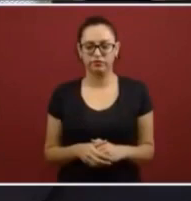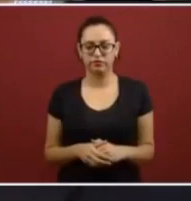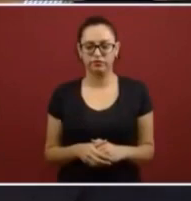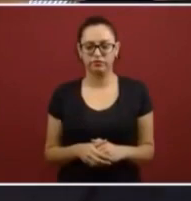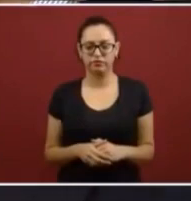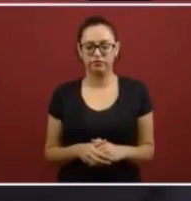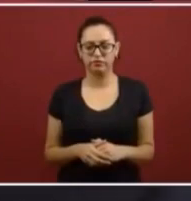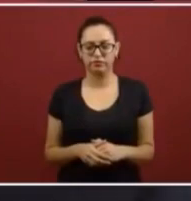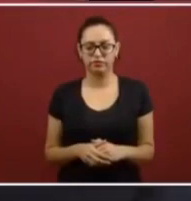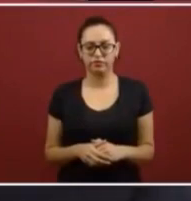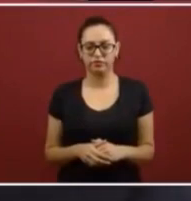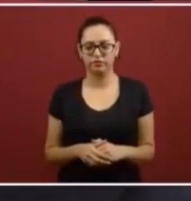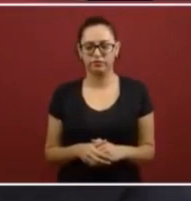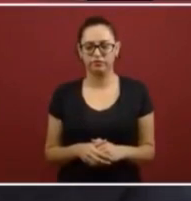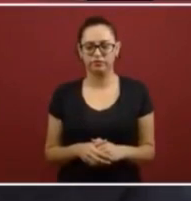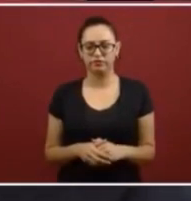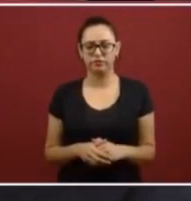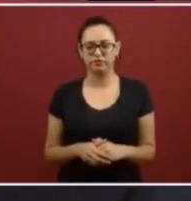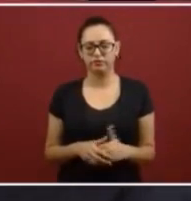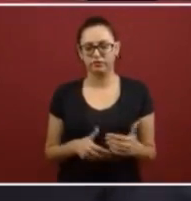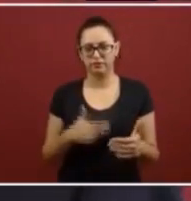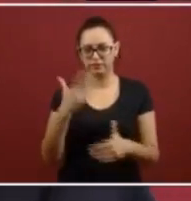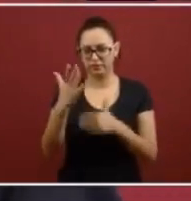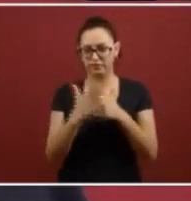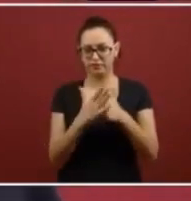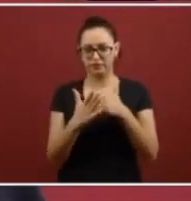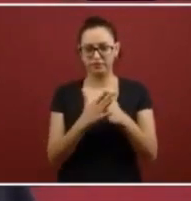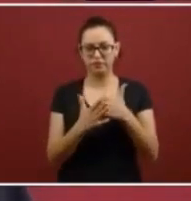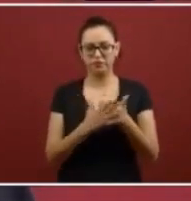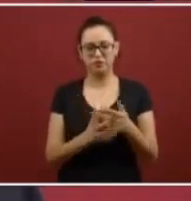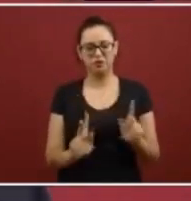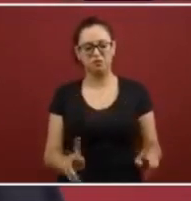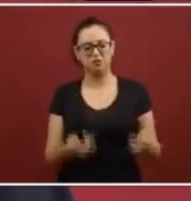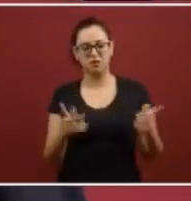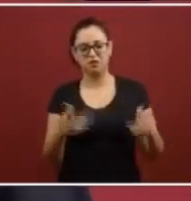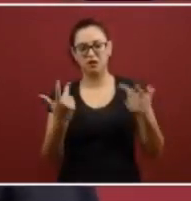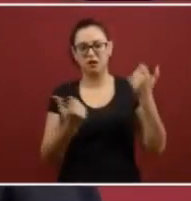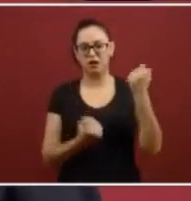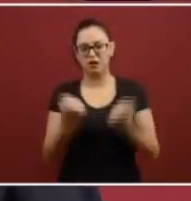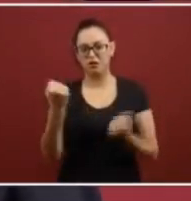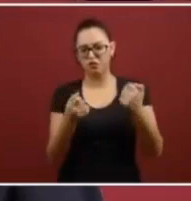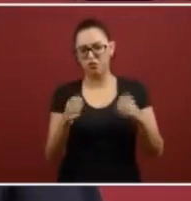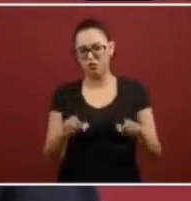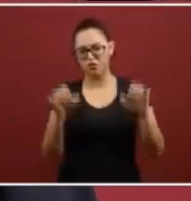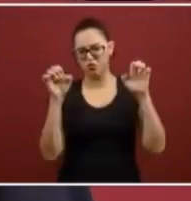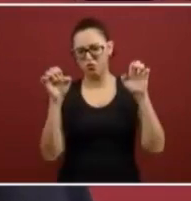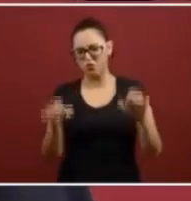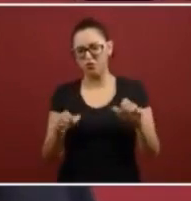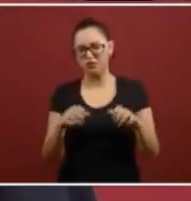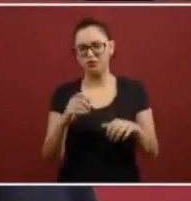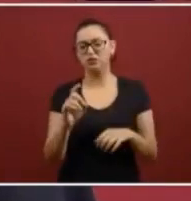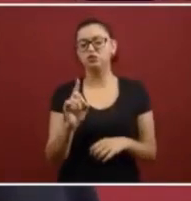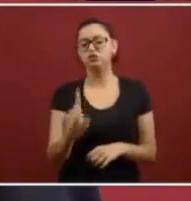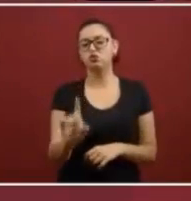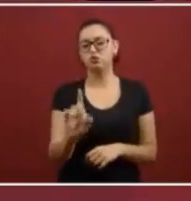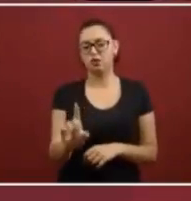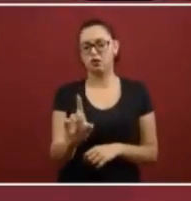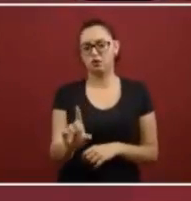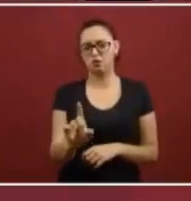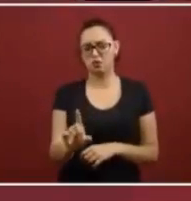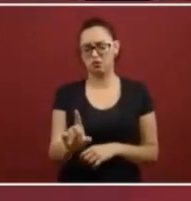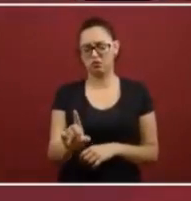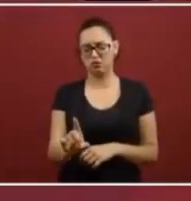primera We, subasta we will be de having vehículos de lujo a el domingo auction